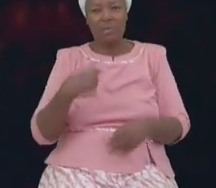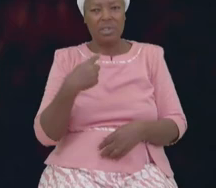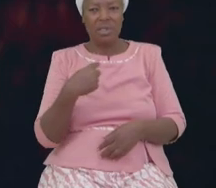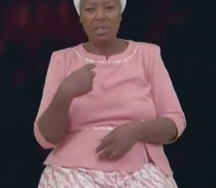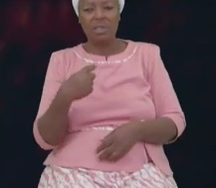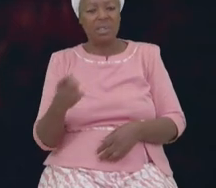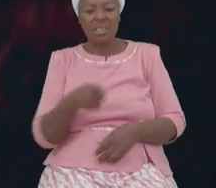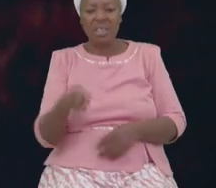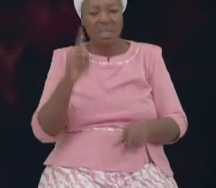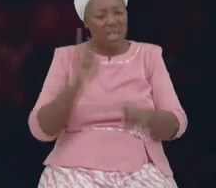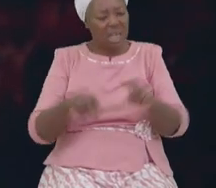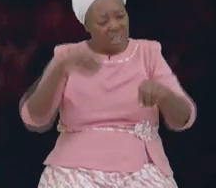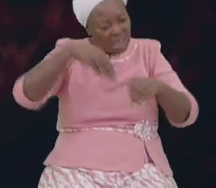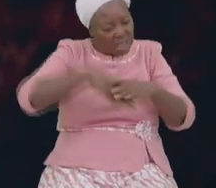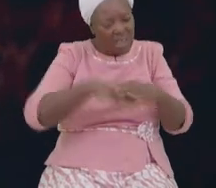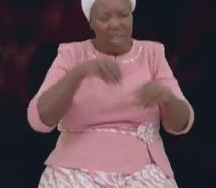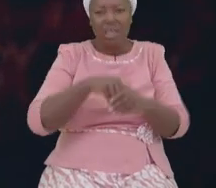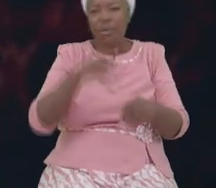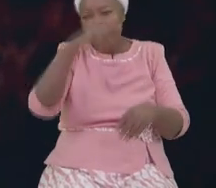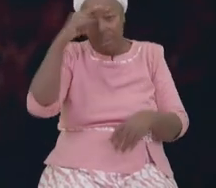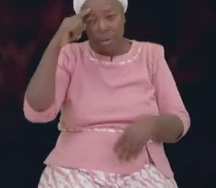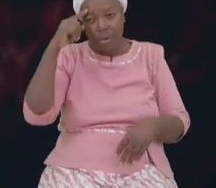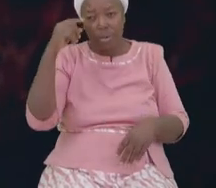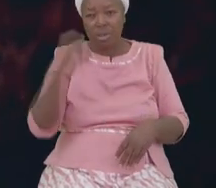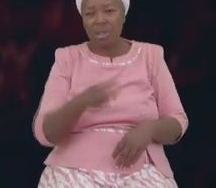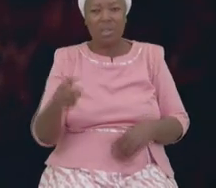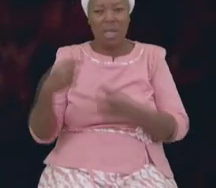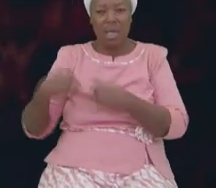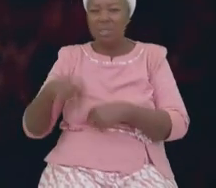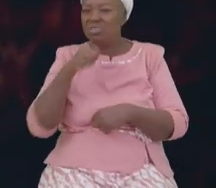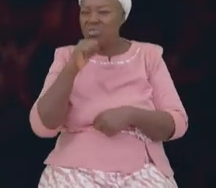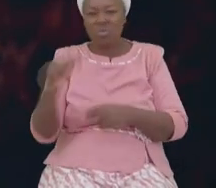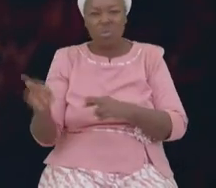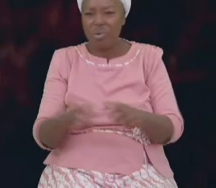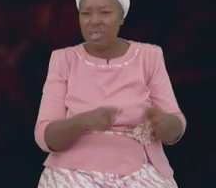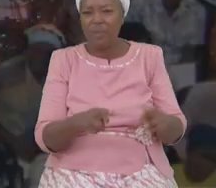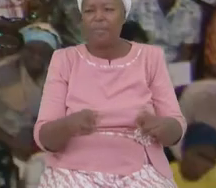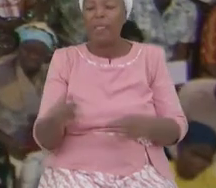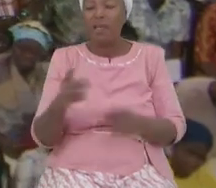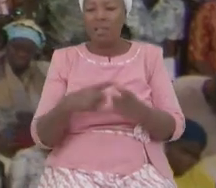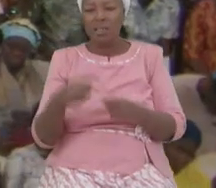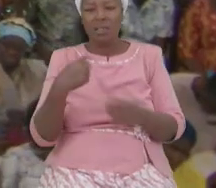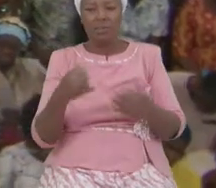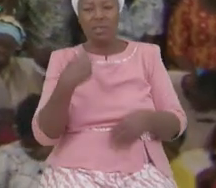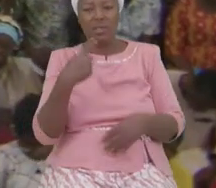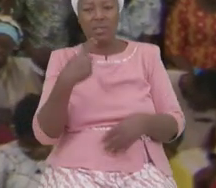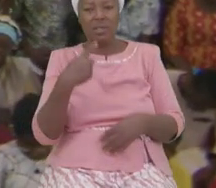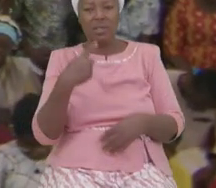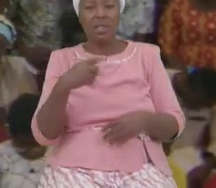they couldn't enter in because their hearts were not ready. Now he says, and I